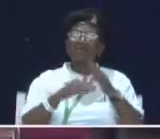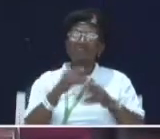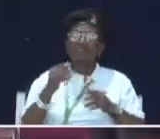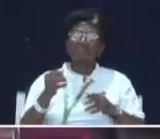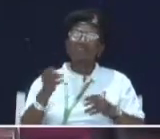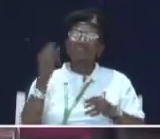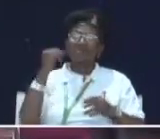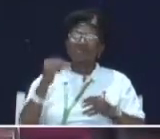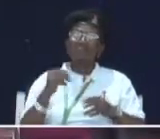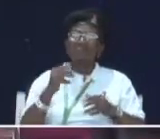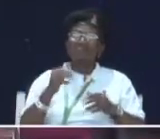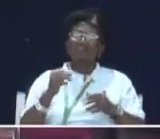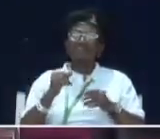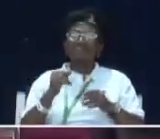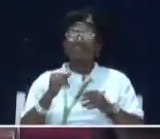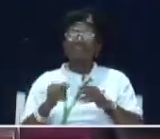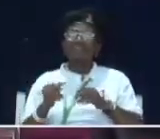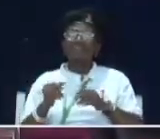a firstborn.